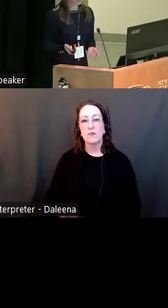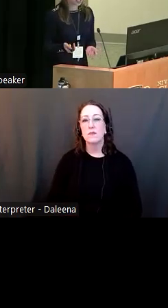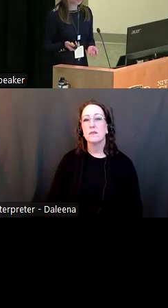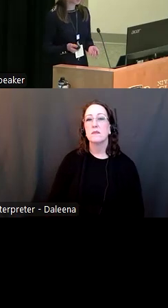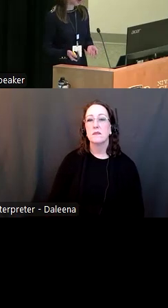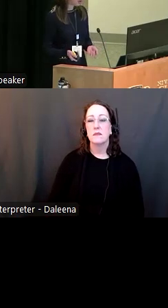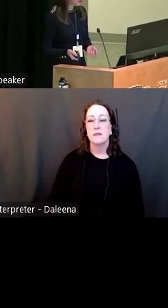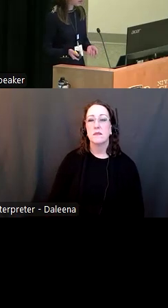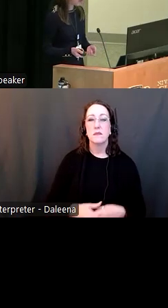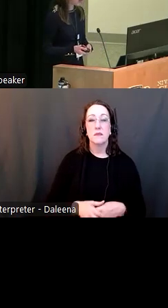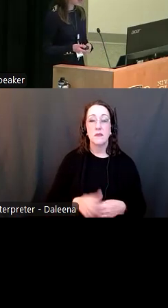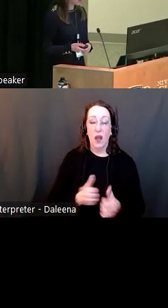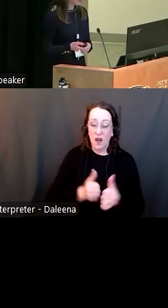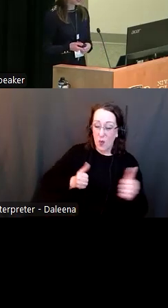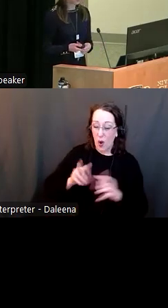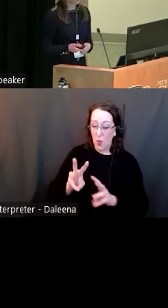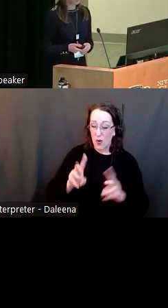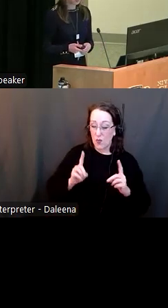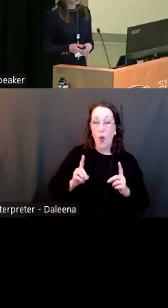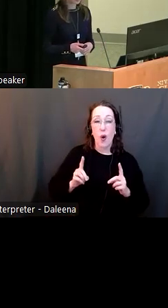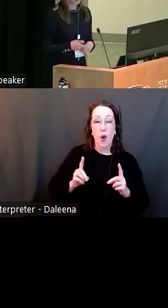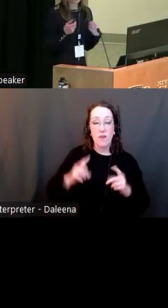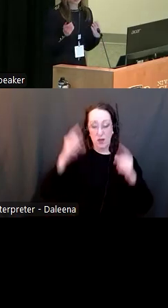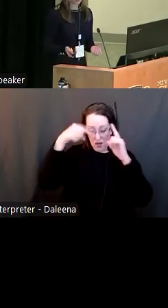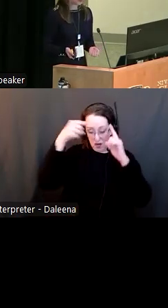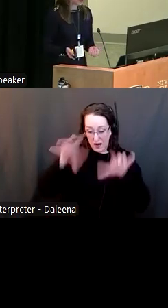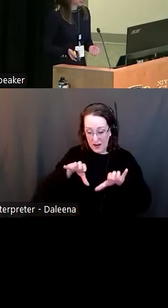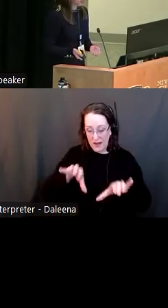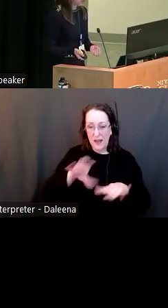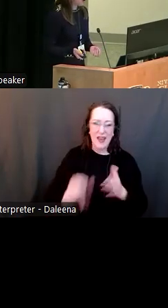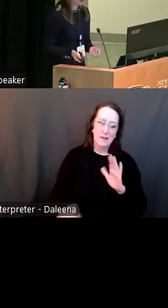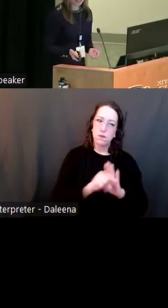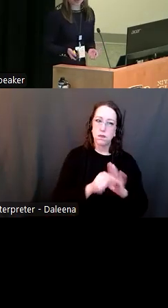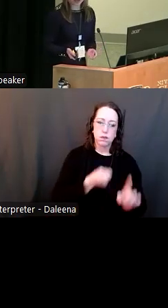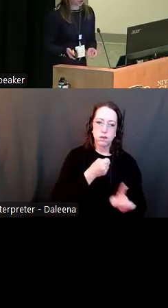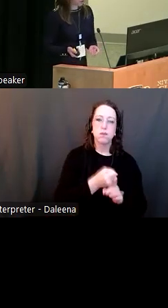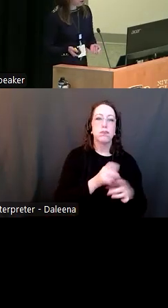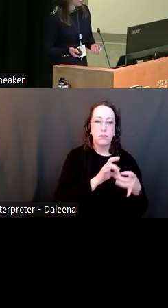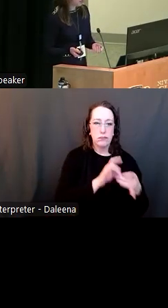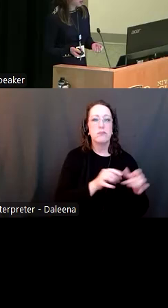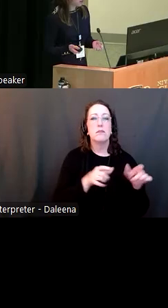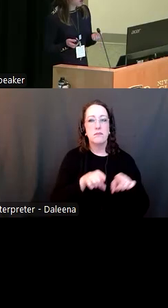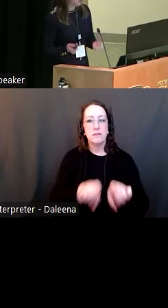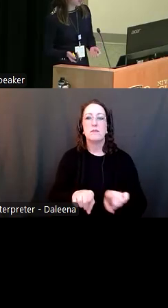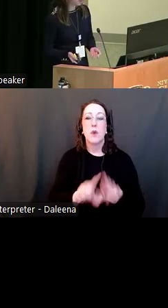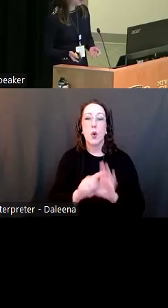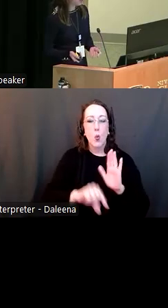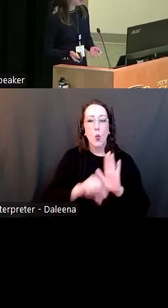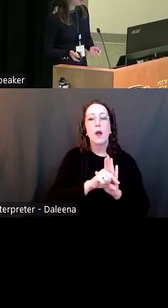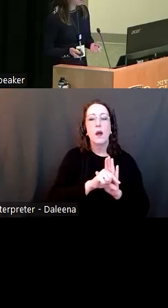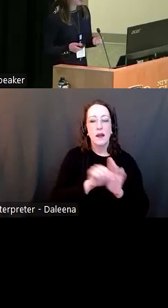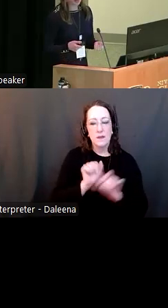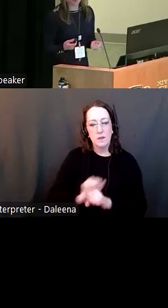Avoidance and withdrawal from cognitive activities, that negatively correlated with quality of